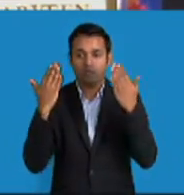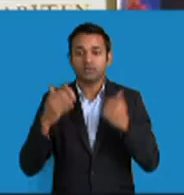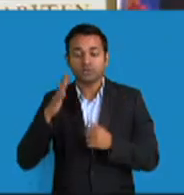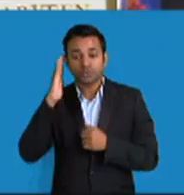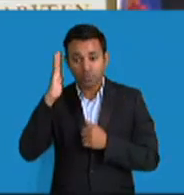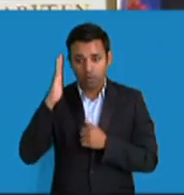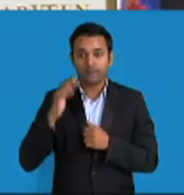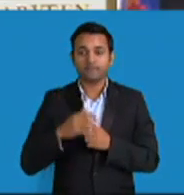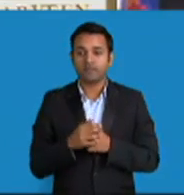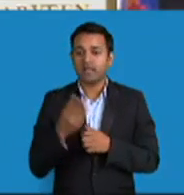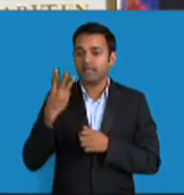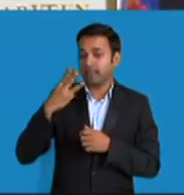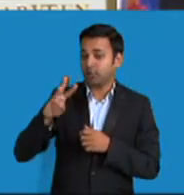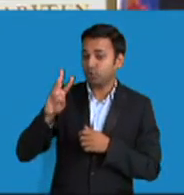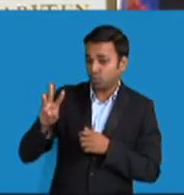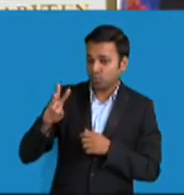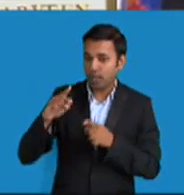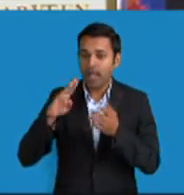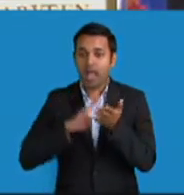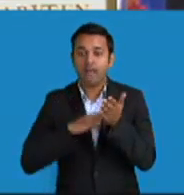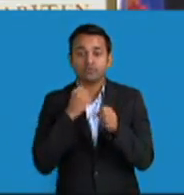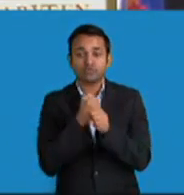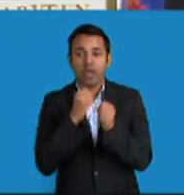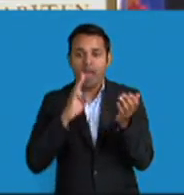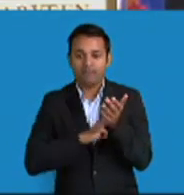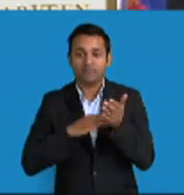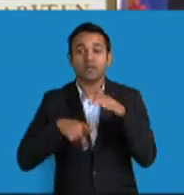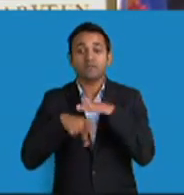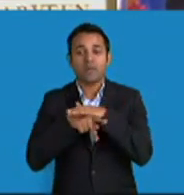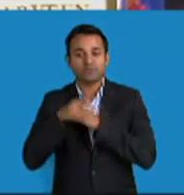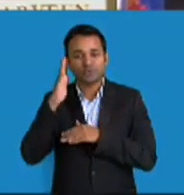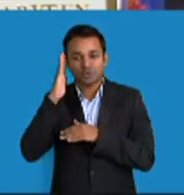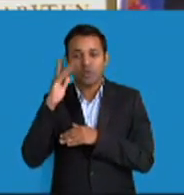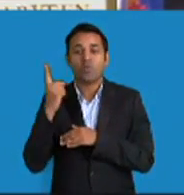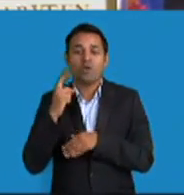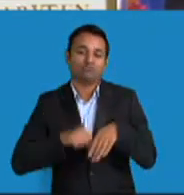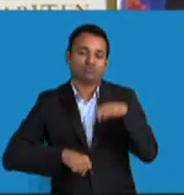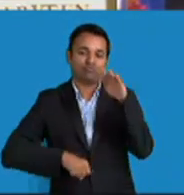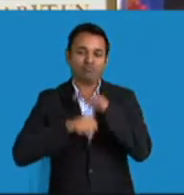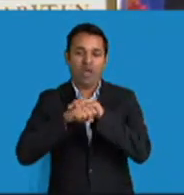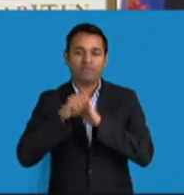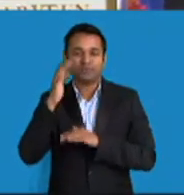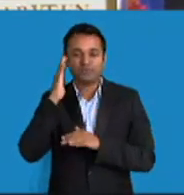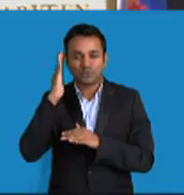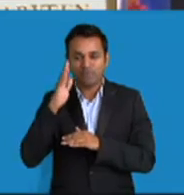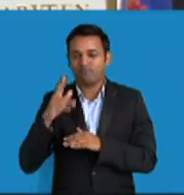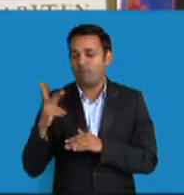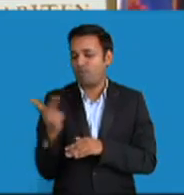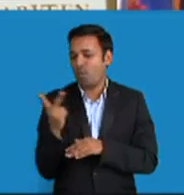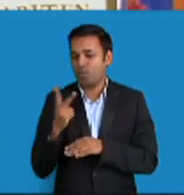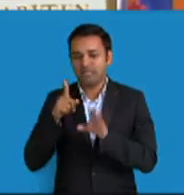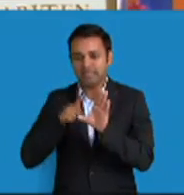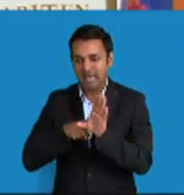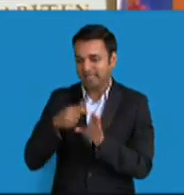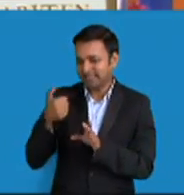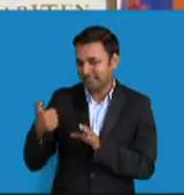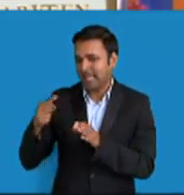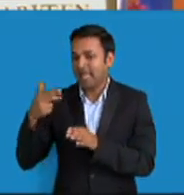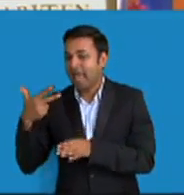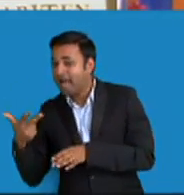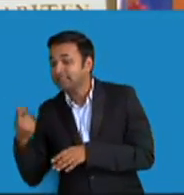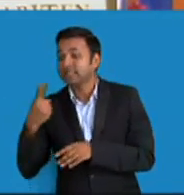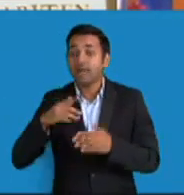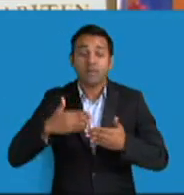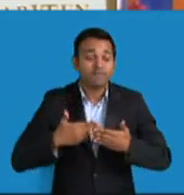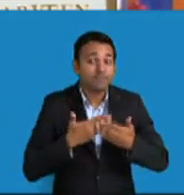there. MGM Primary School is the top school for both Year 6 and 8. For the largest school, the